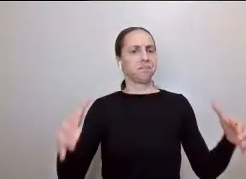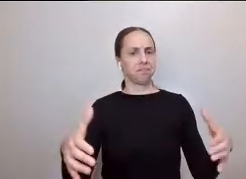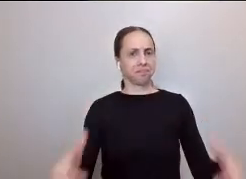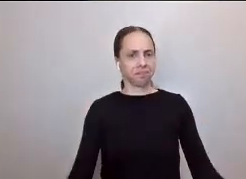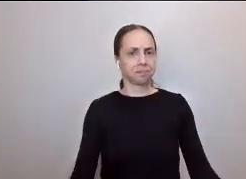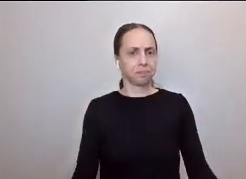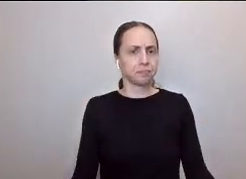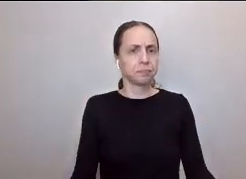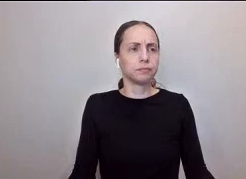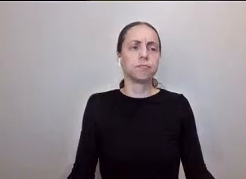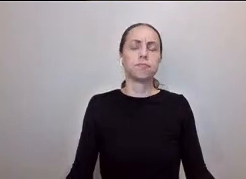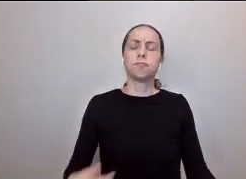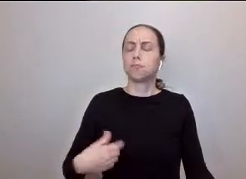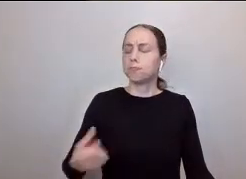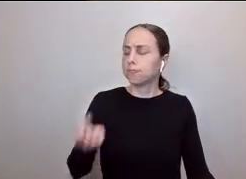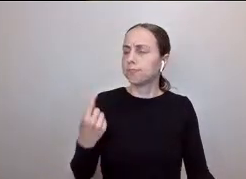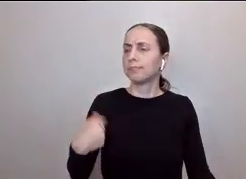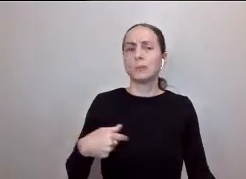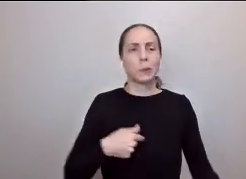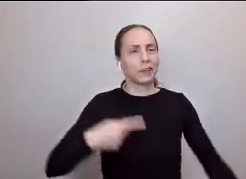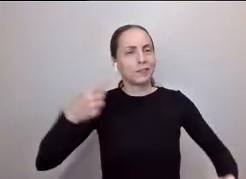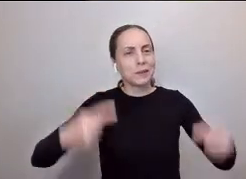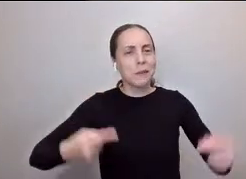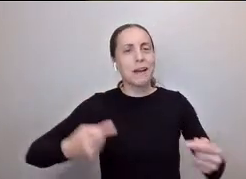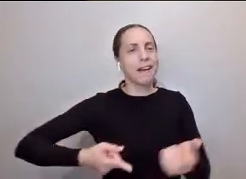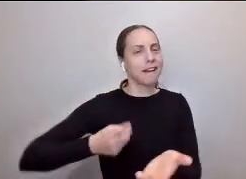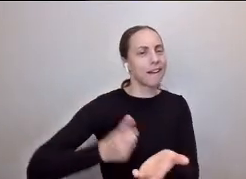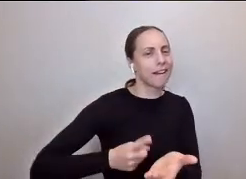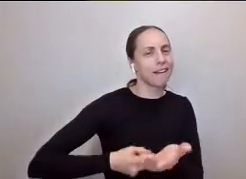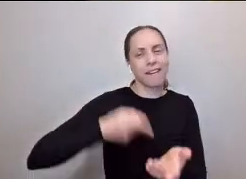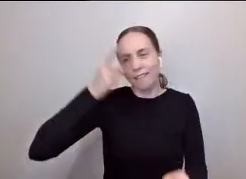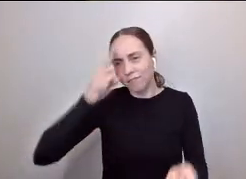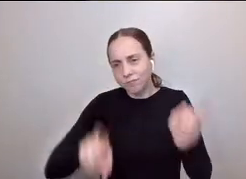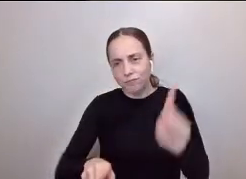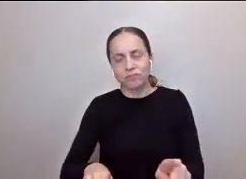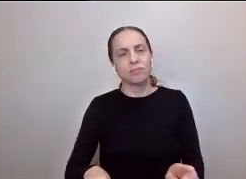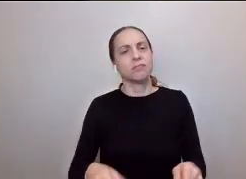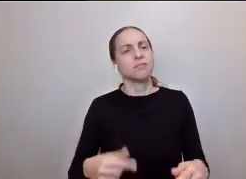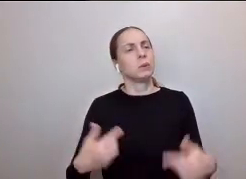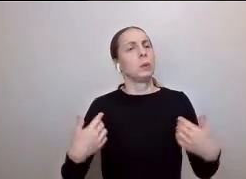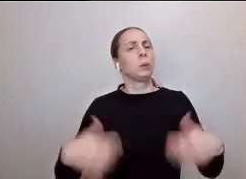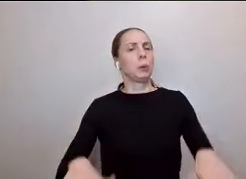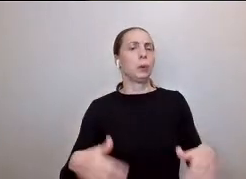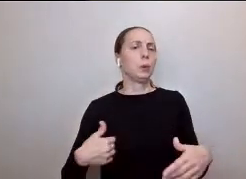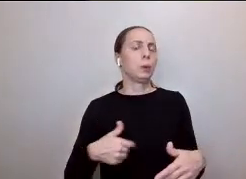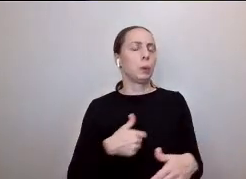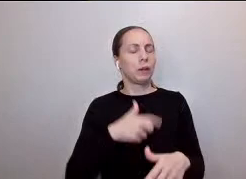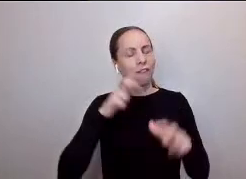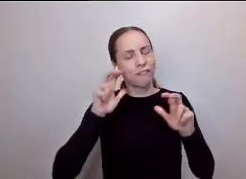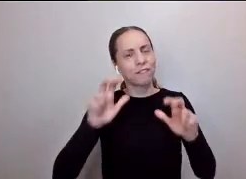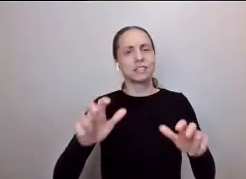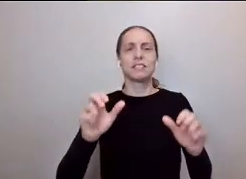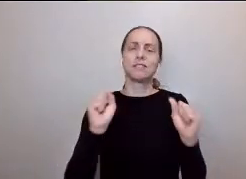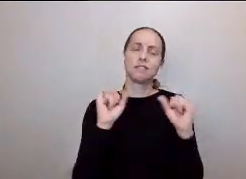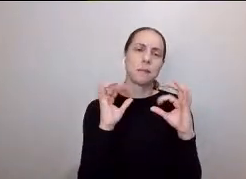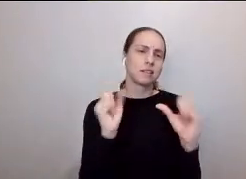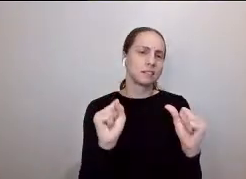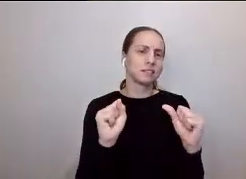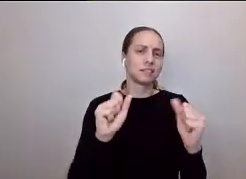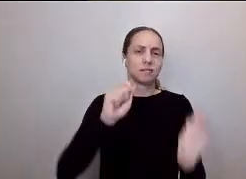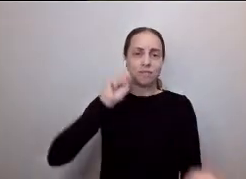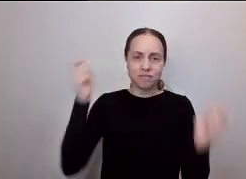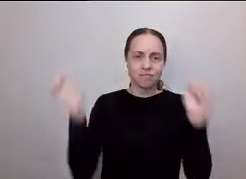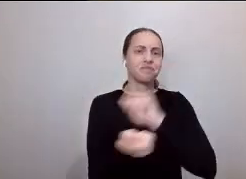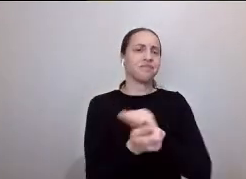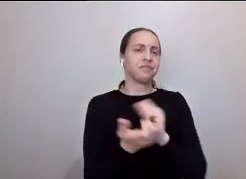compromise, and we have invested in incredible transformative things for 2021. I know that the commitment that we